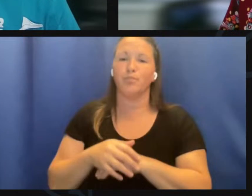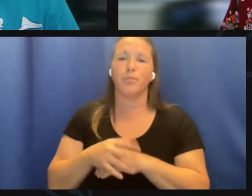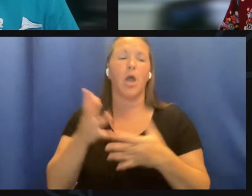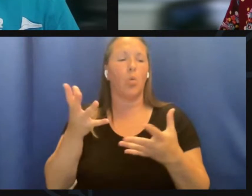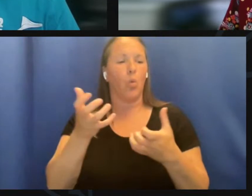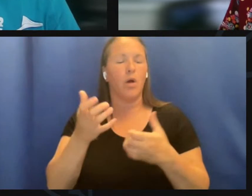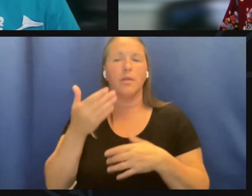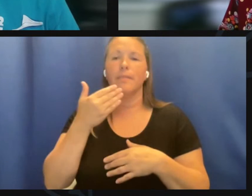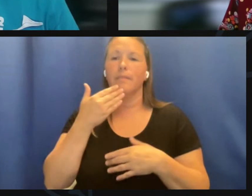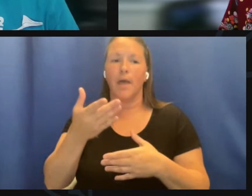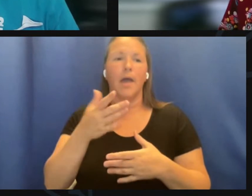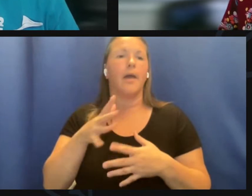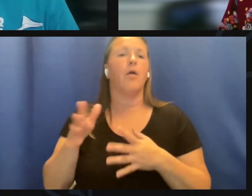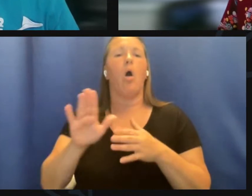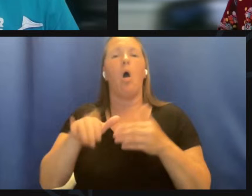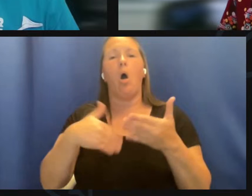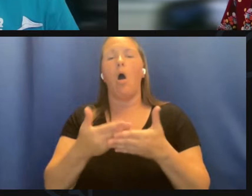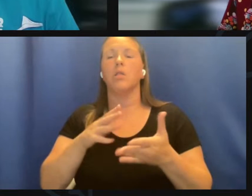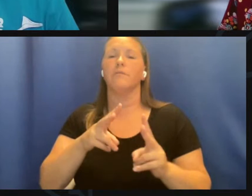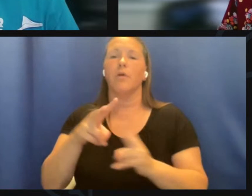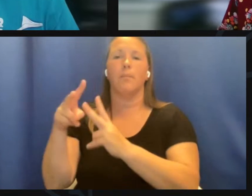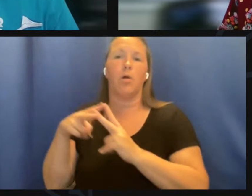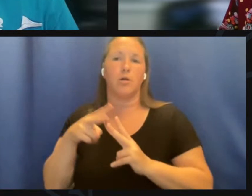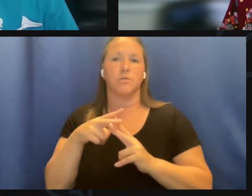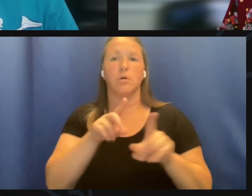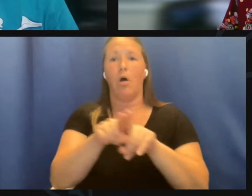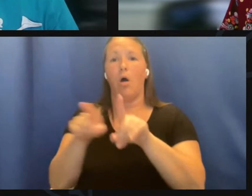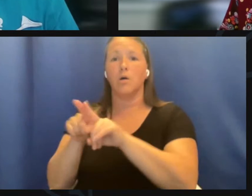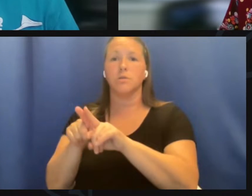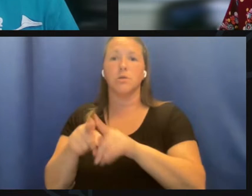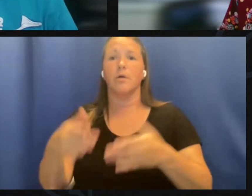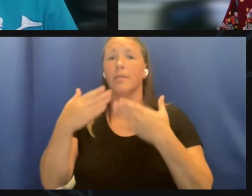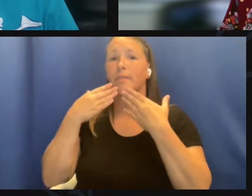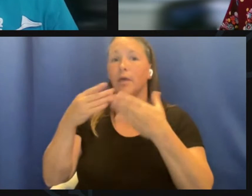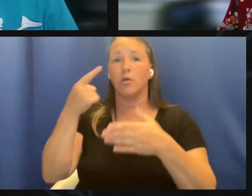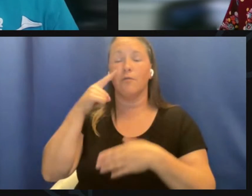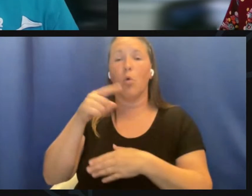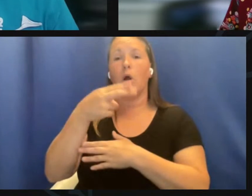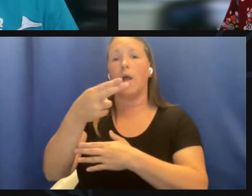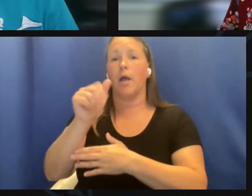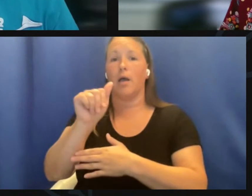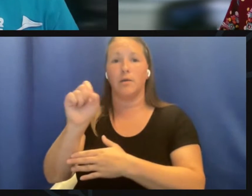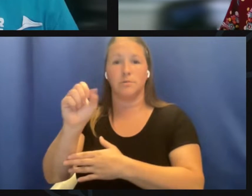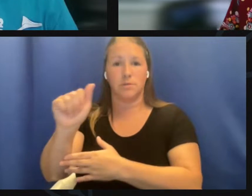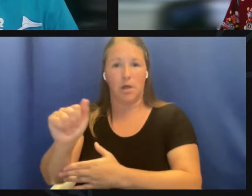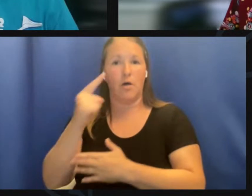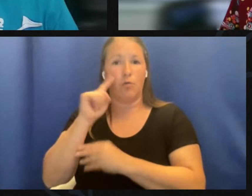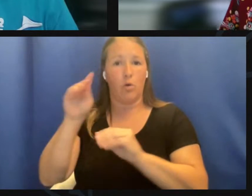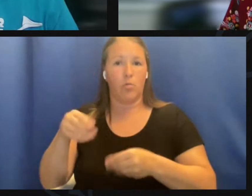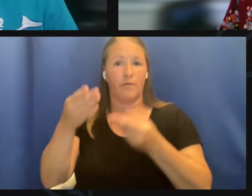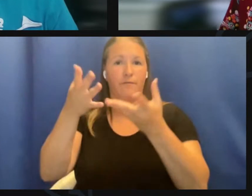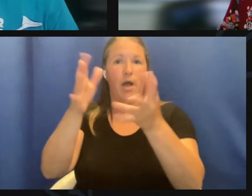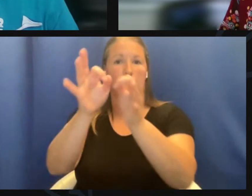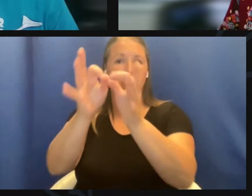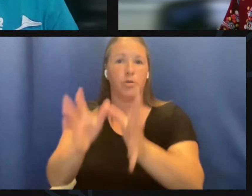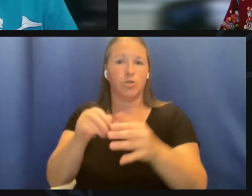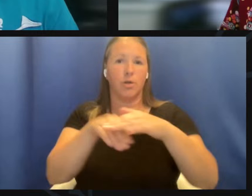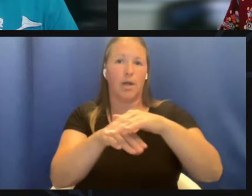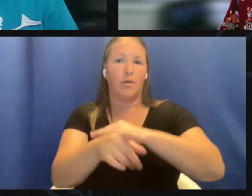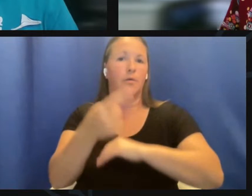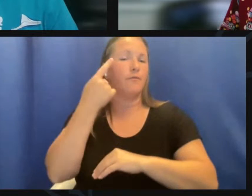Centuries Project. And also thank you very much to the Hearing and Speech Agency, HASA, for providing interpretation and accessibility for